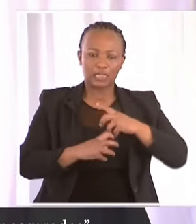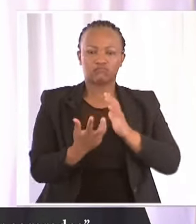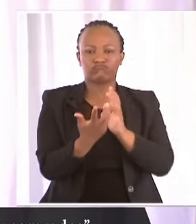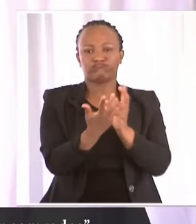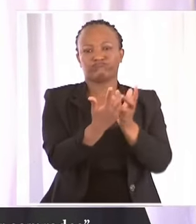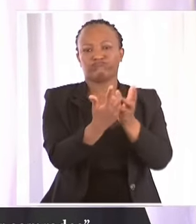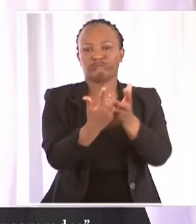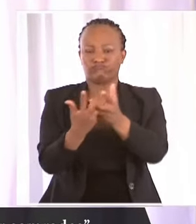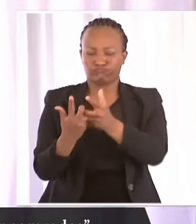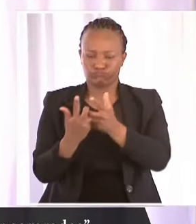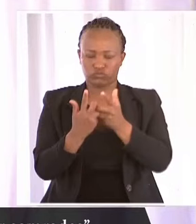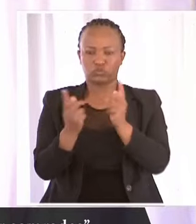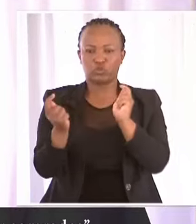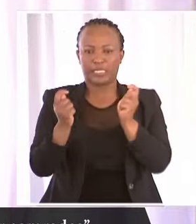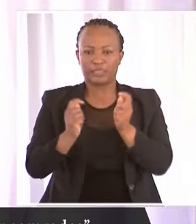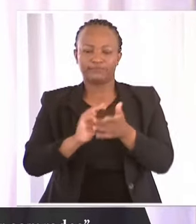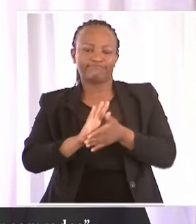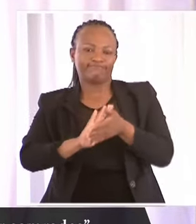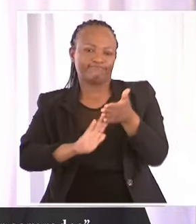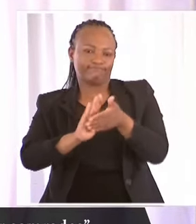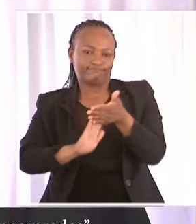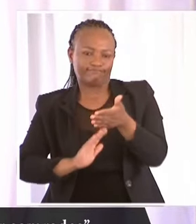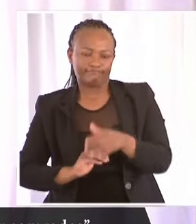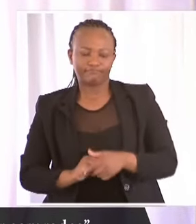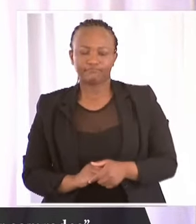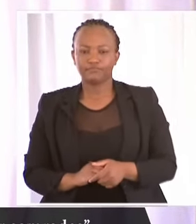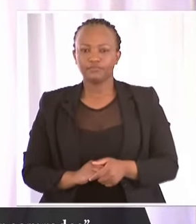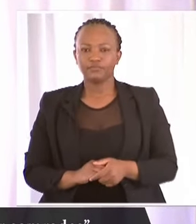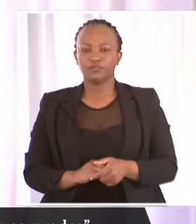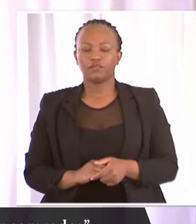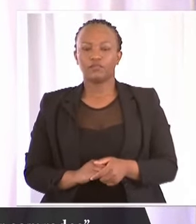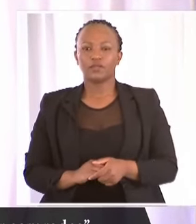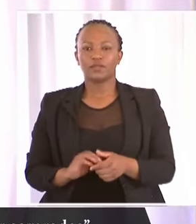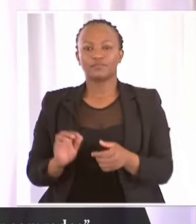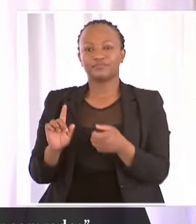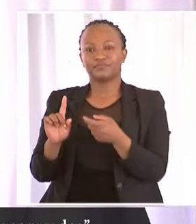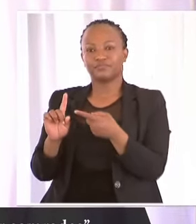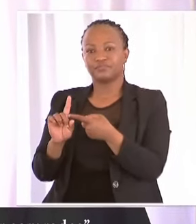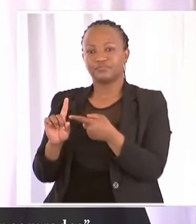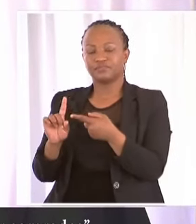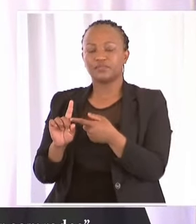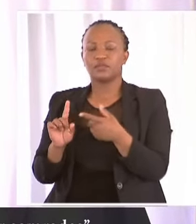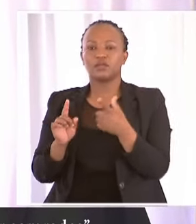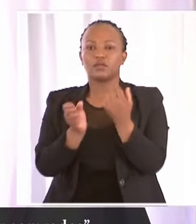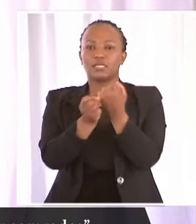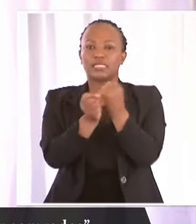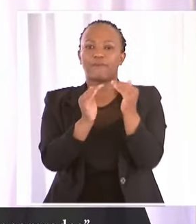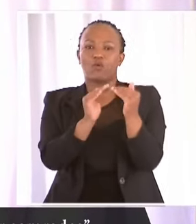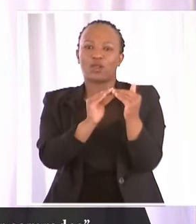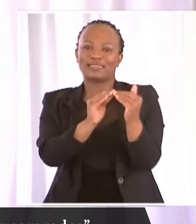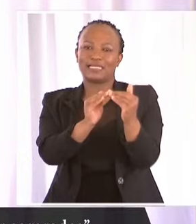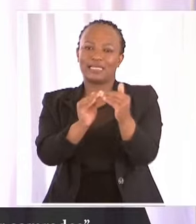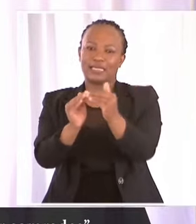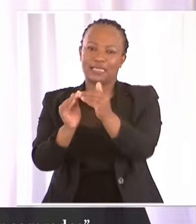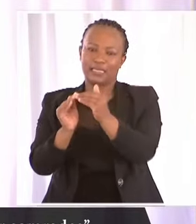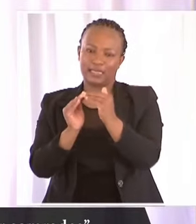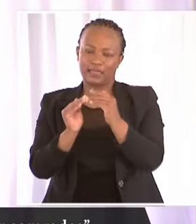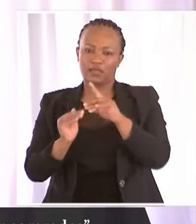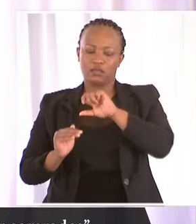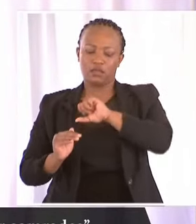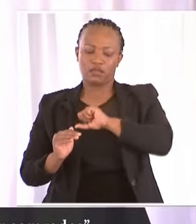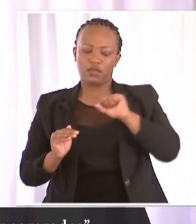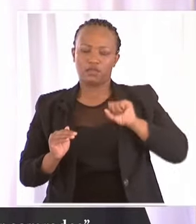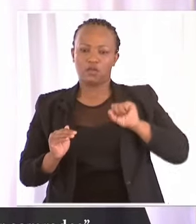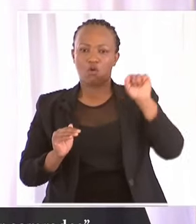times. Due to the immense contribution to our democracy that Comrade Aziz and